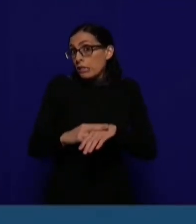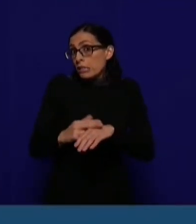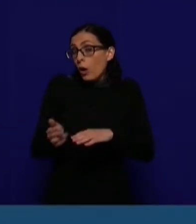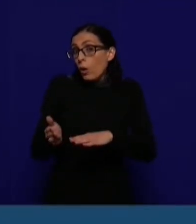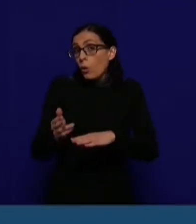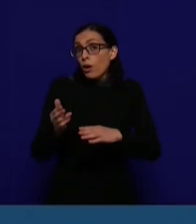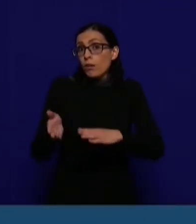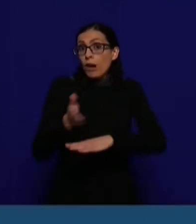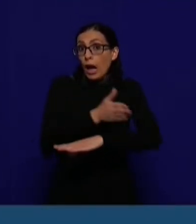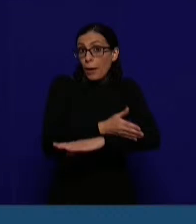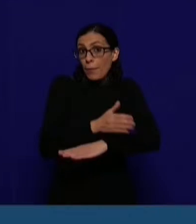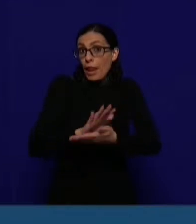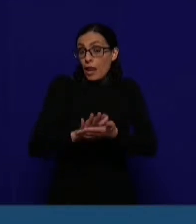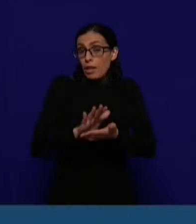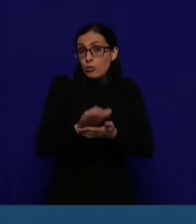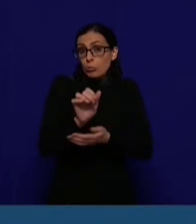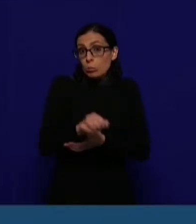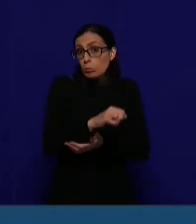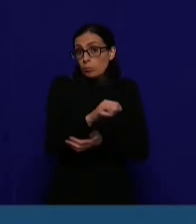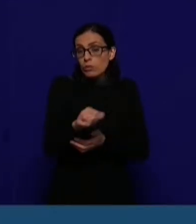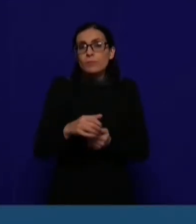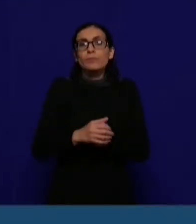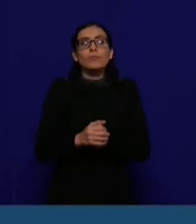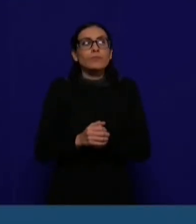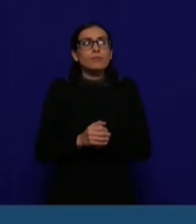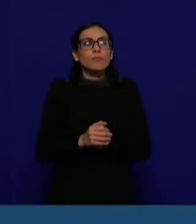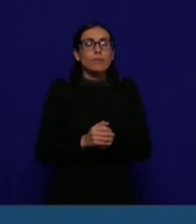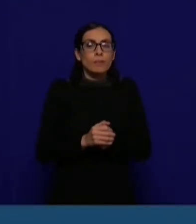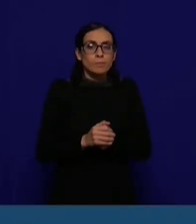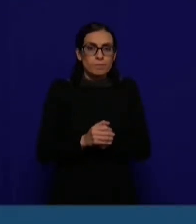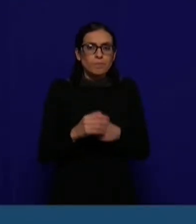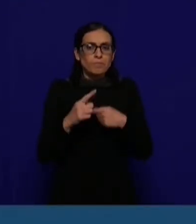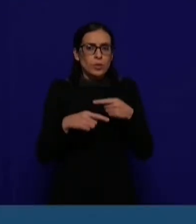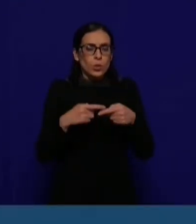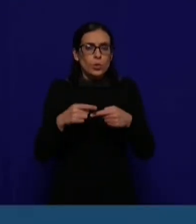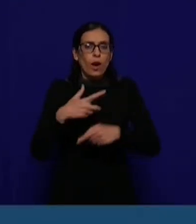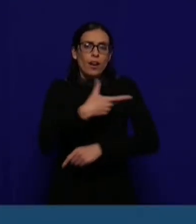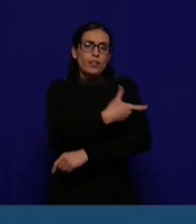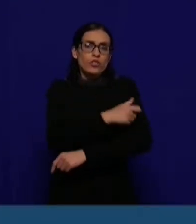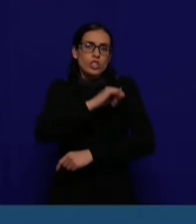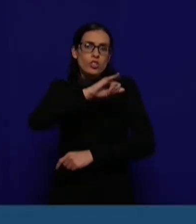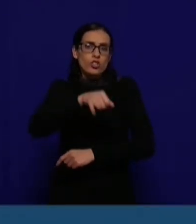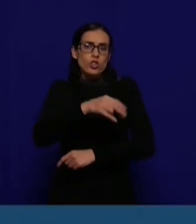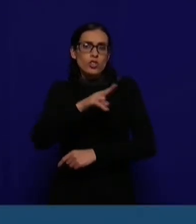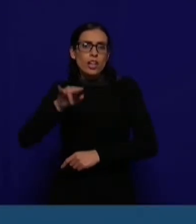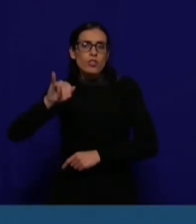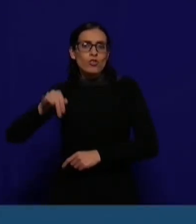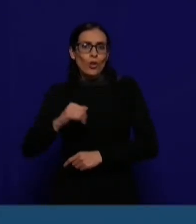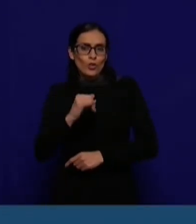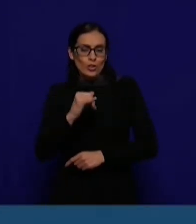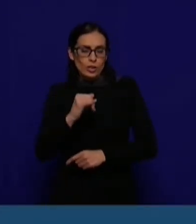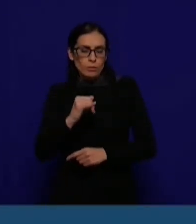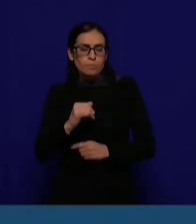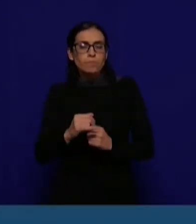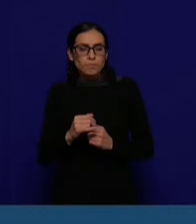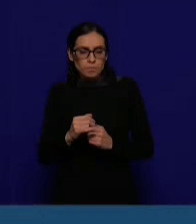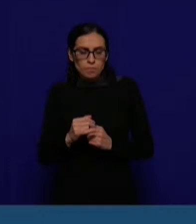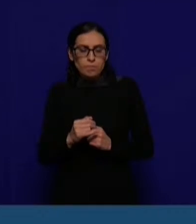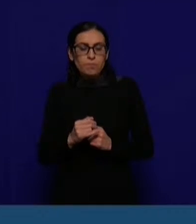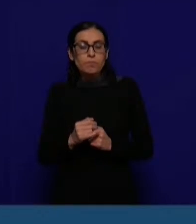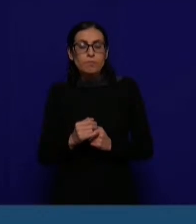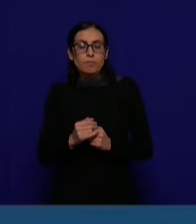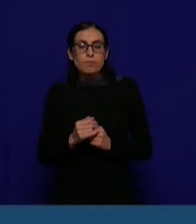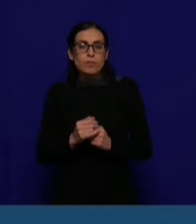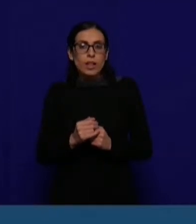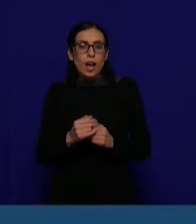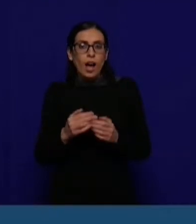Grazzi. Fuq il-Janssen vaccine, aħna ħankomplu nsegwu dak li tkun qiegħda tatina linji gwida bħala lema